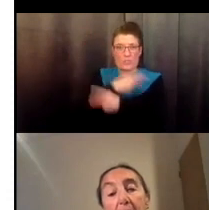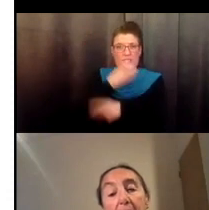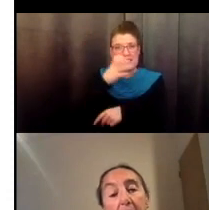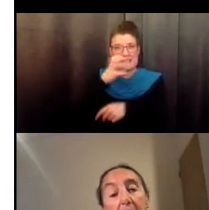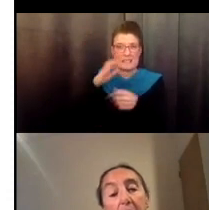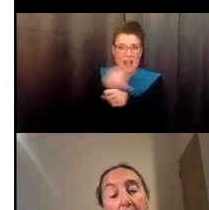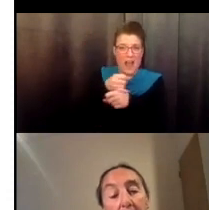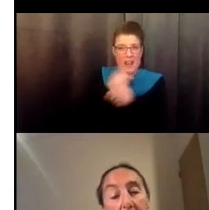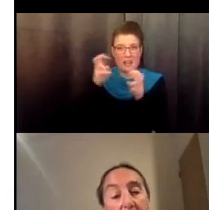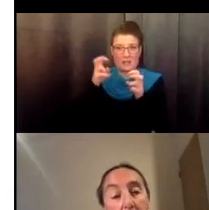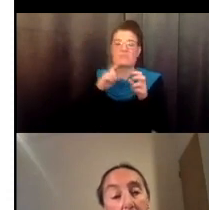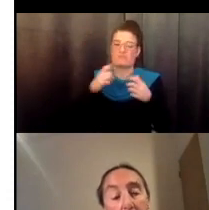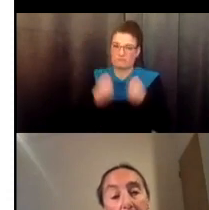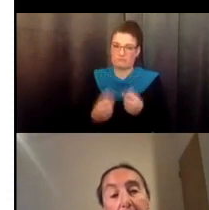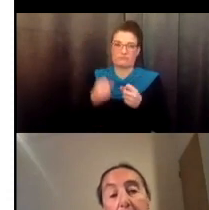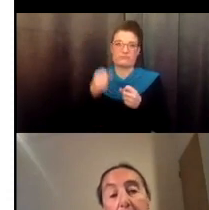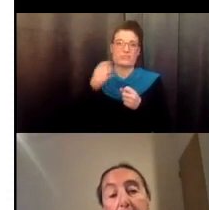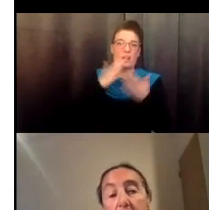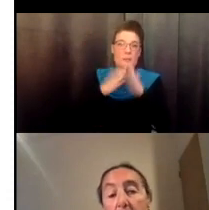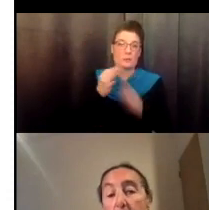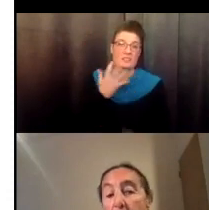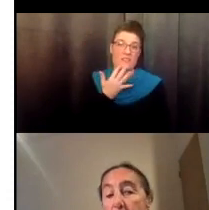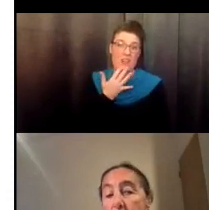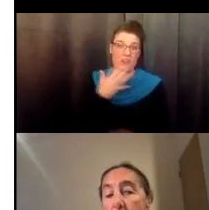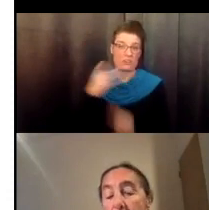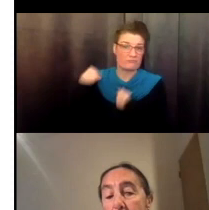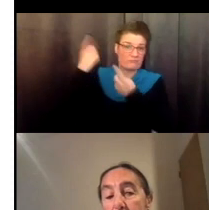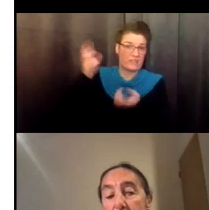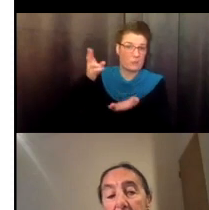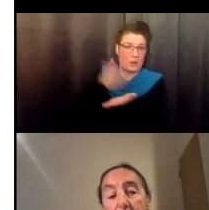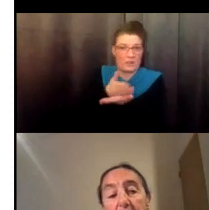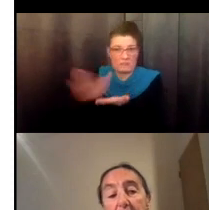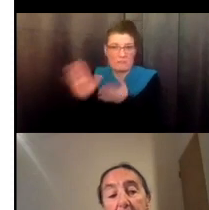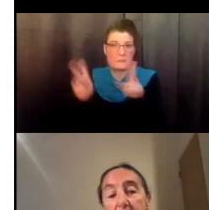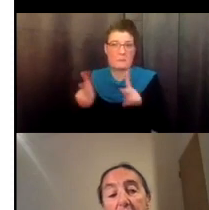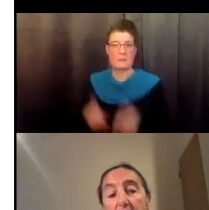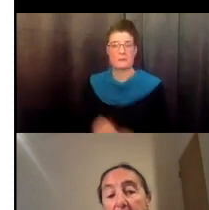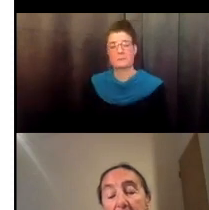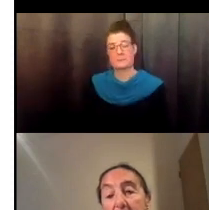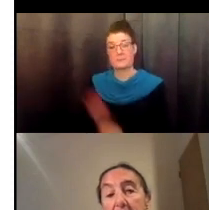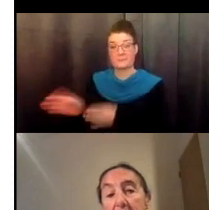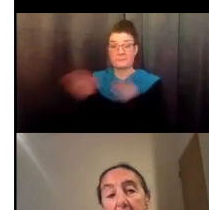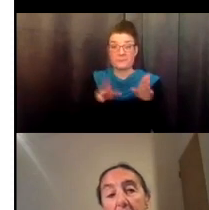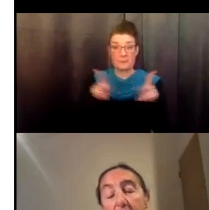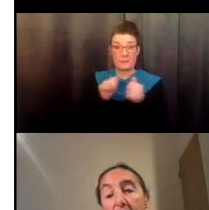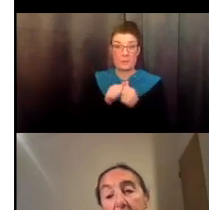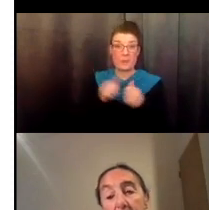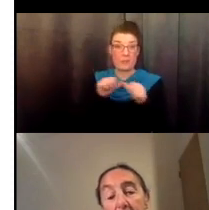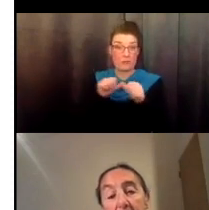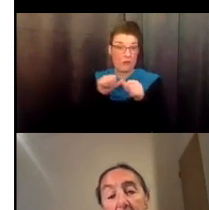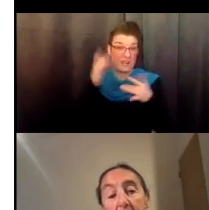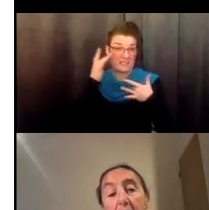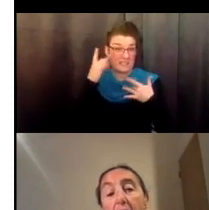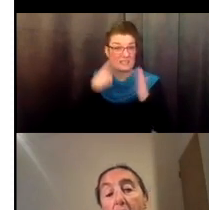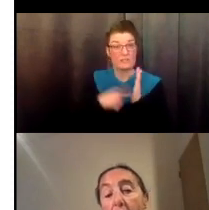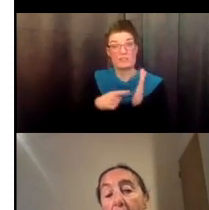common in communities of color. We also know that people that have pre-existing chronic diseases like cardiovascular